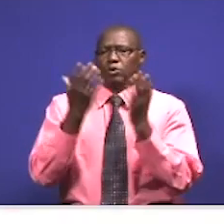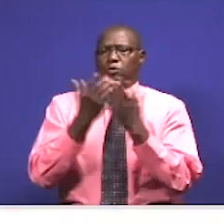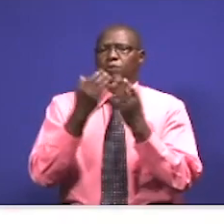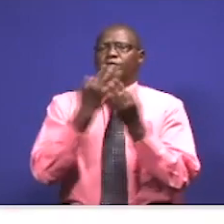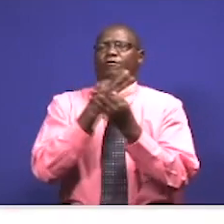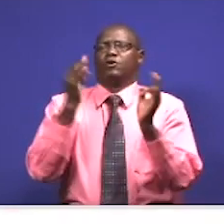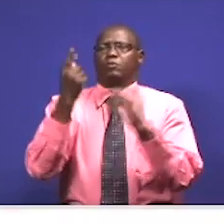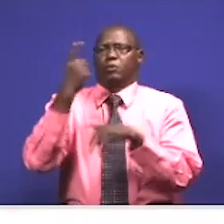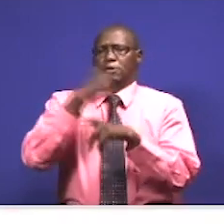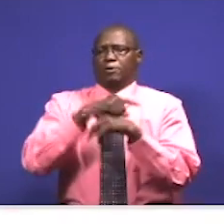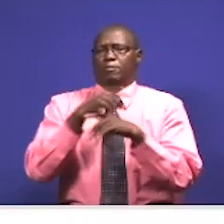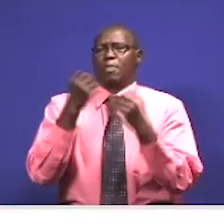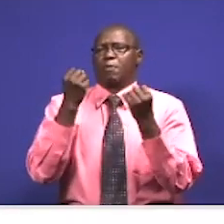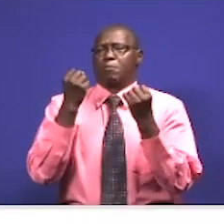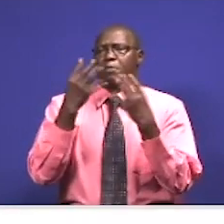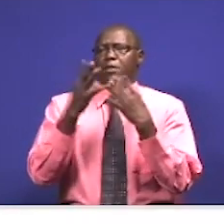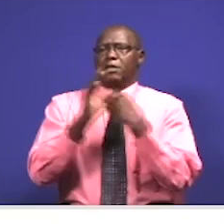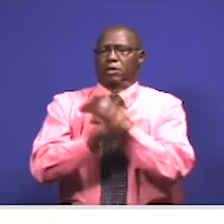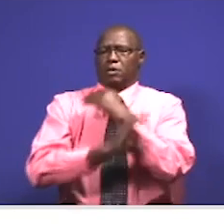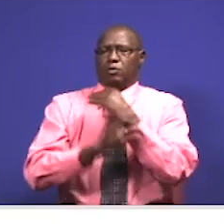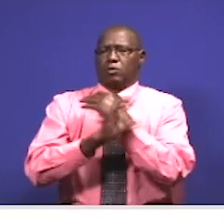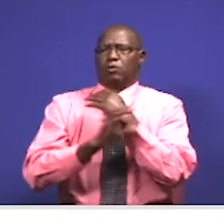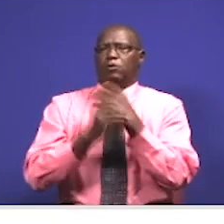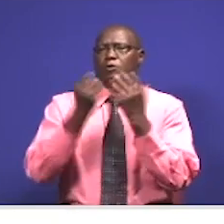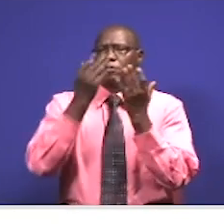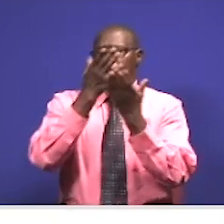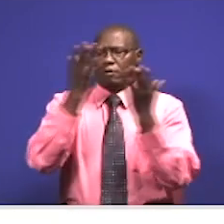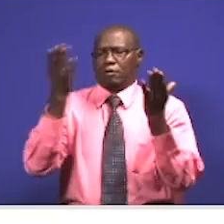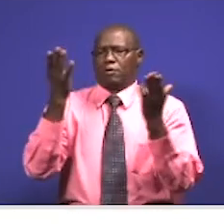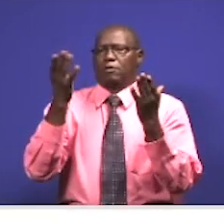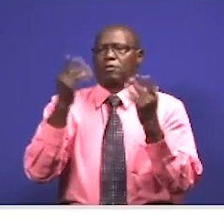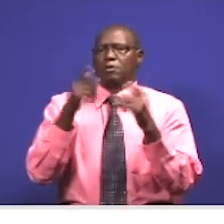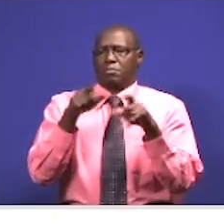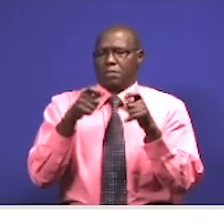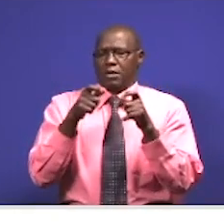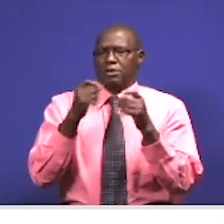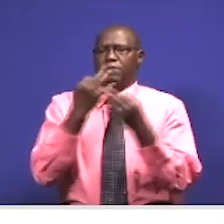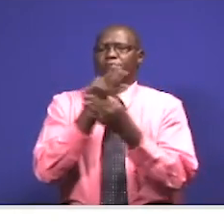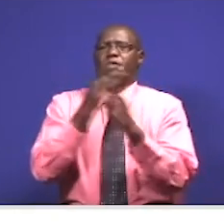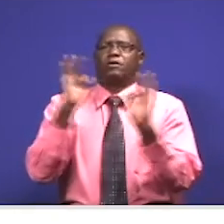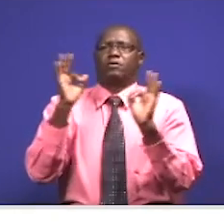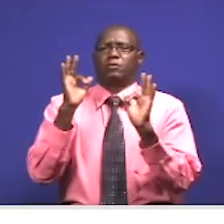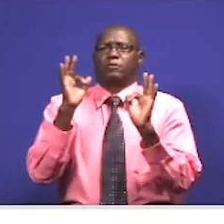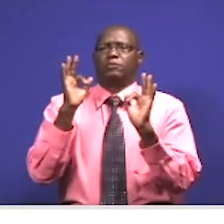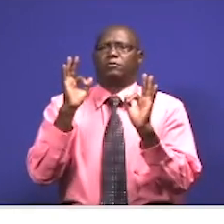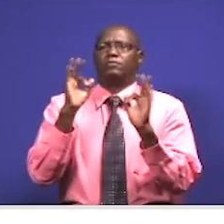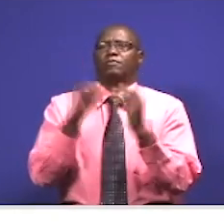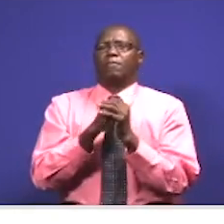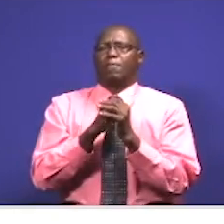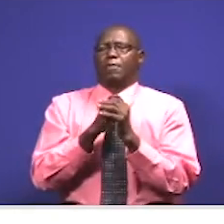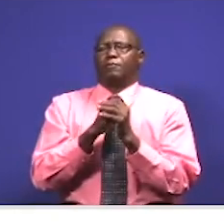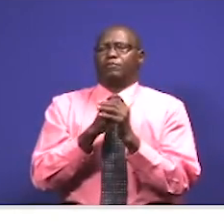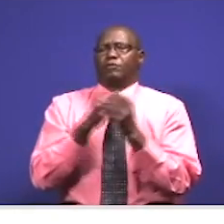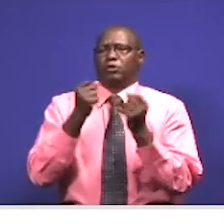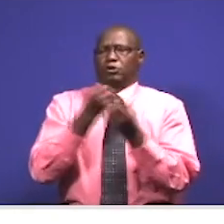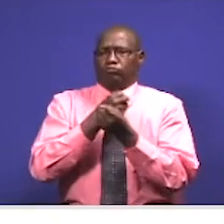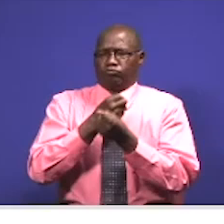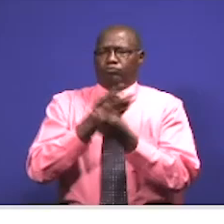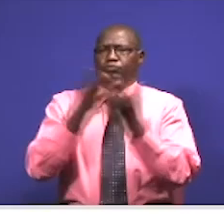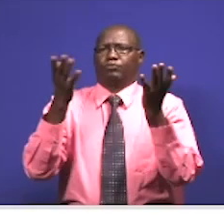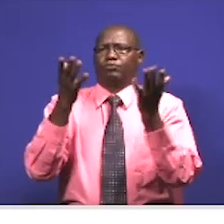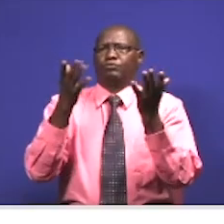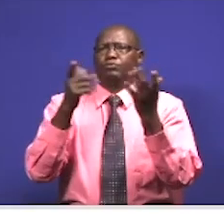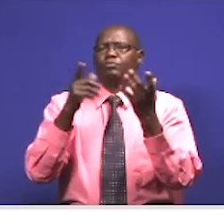still grappling with the upholding of press freedoms as evidenced in the World Press Freedom Index released by global media